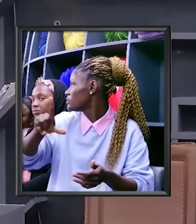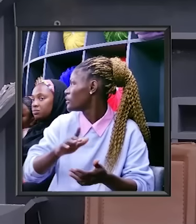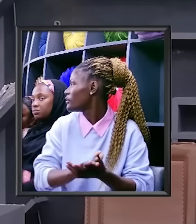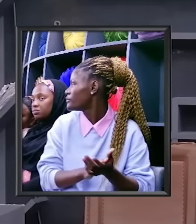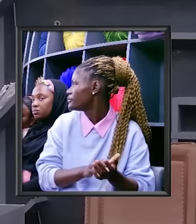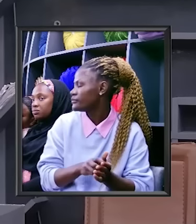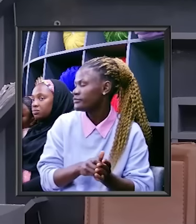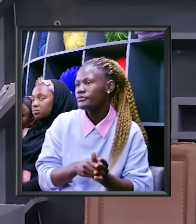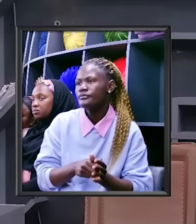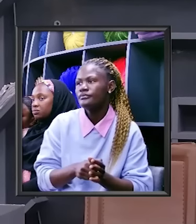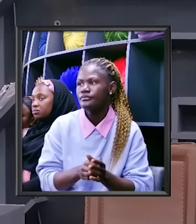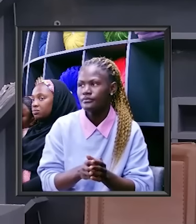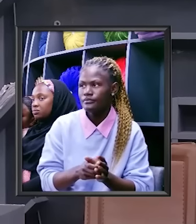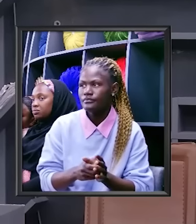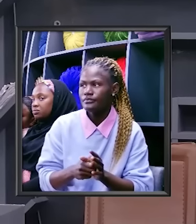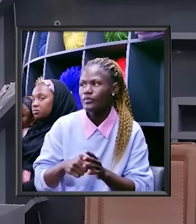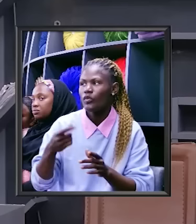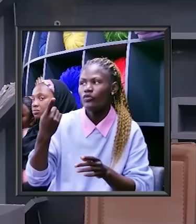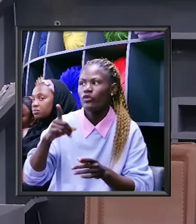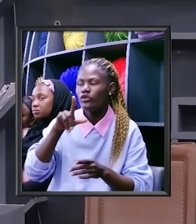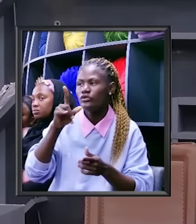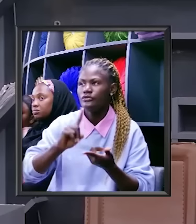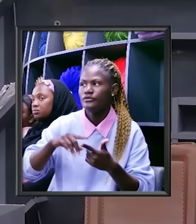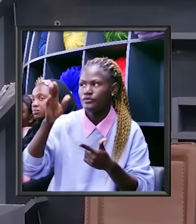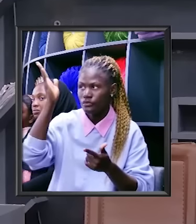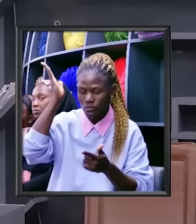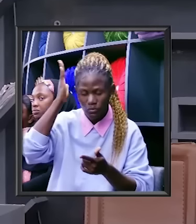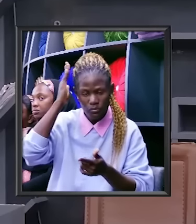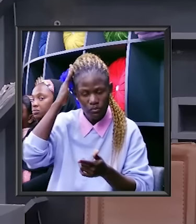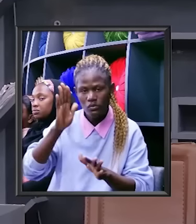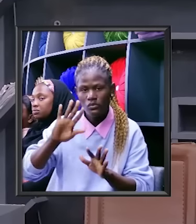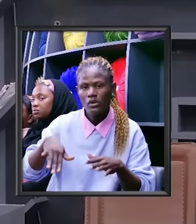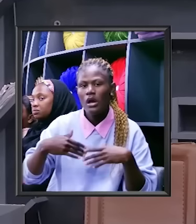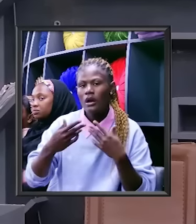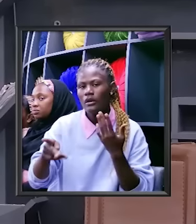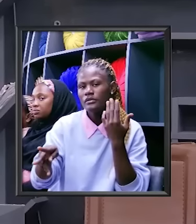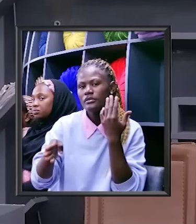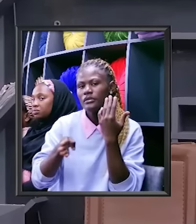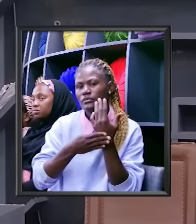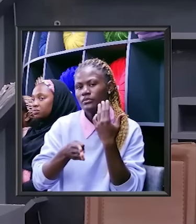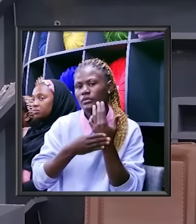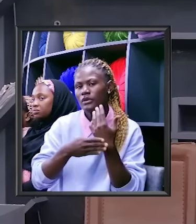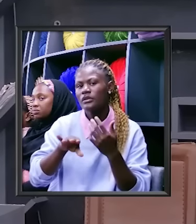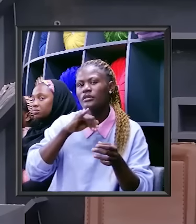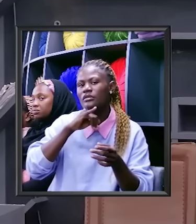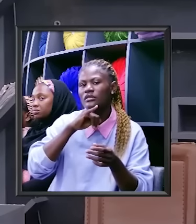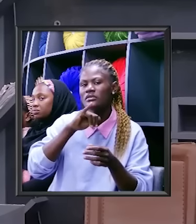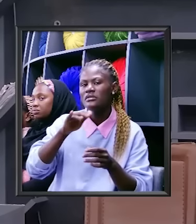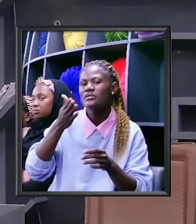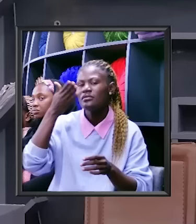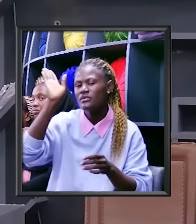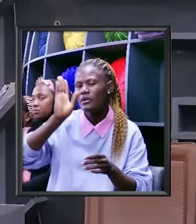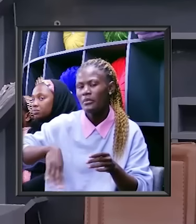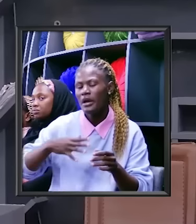carry yes. Give customer for now to see how the banking service for that branch don't degenerate reach.